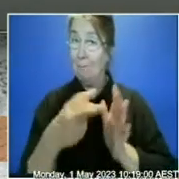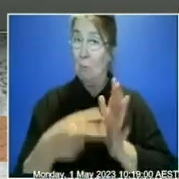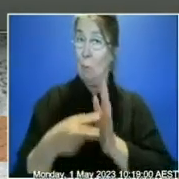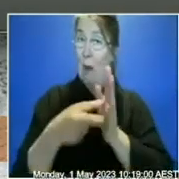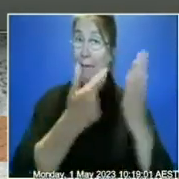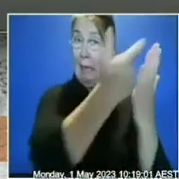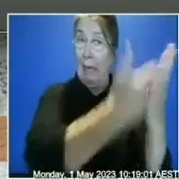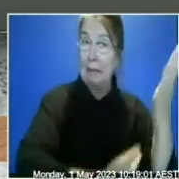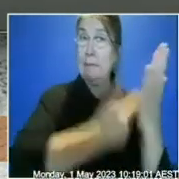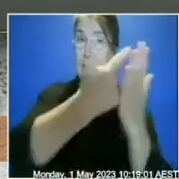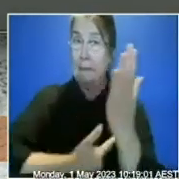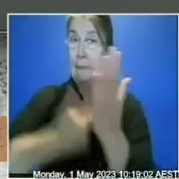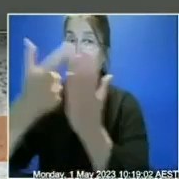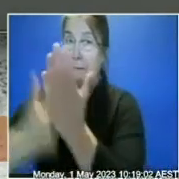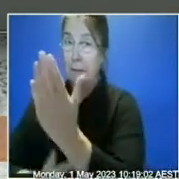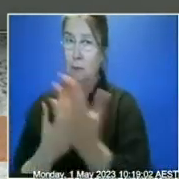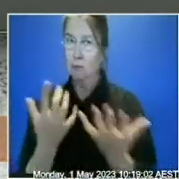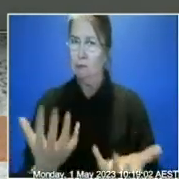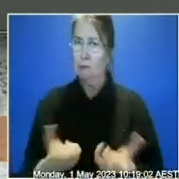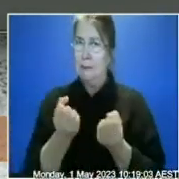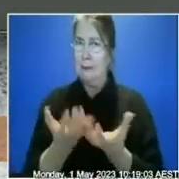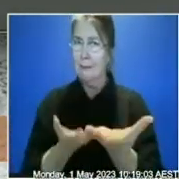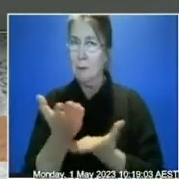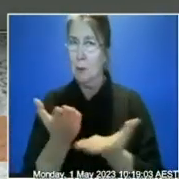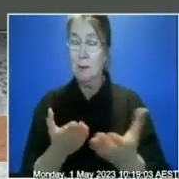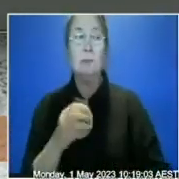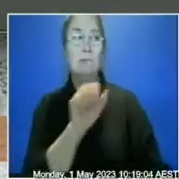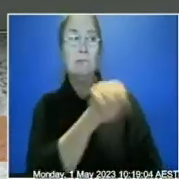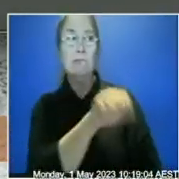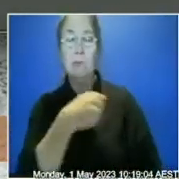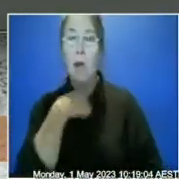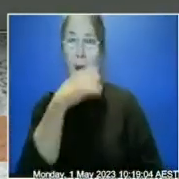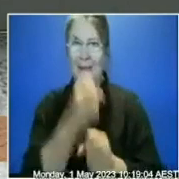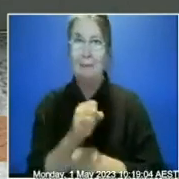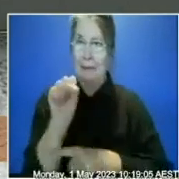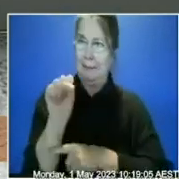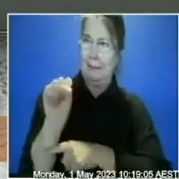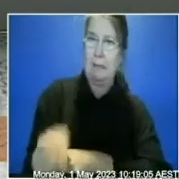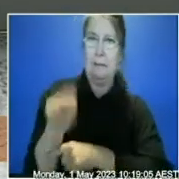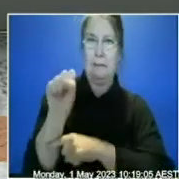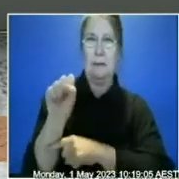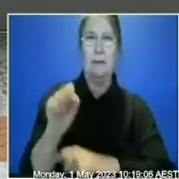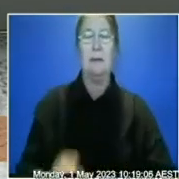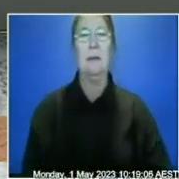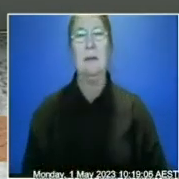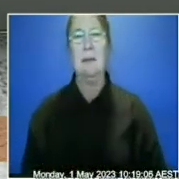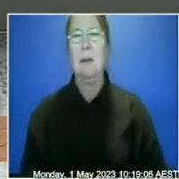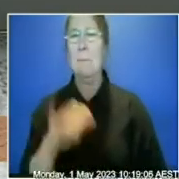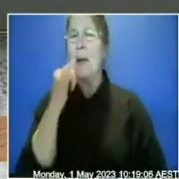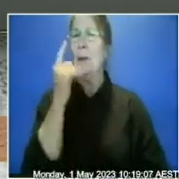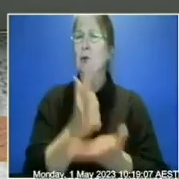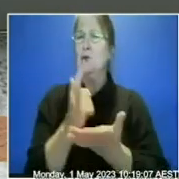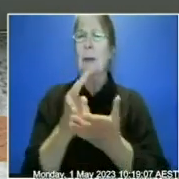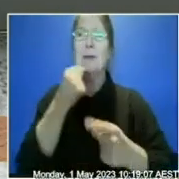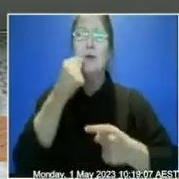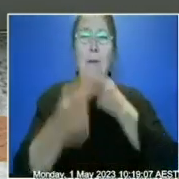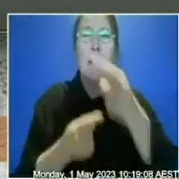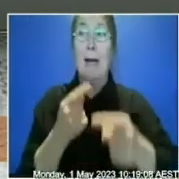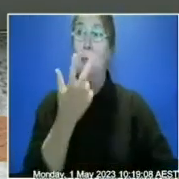to address, but if I decided today that I was ready to do something about a very severe drug or alcohol addiction that I